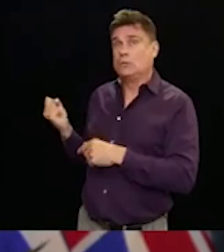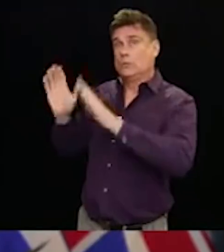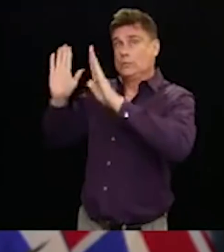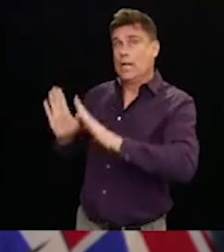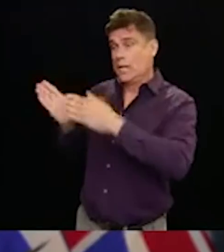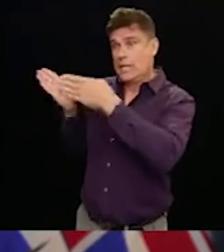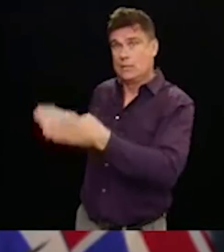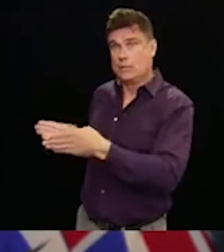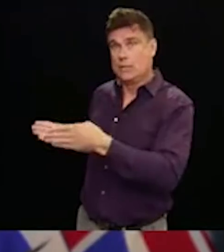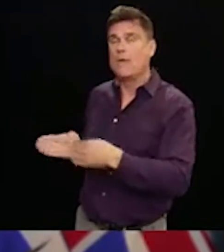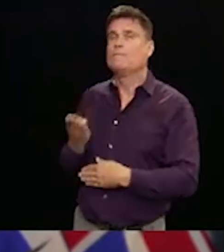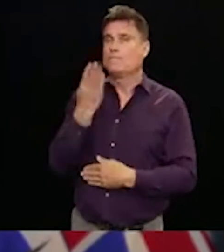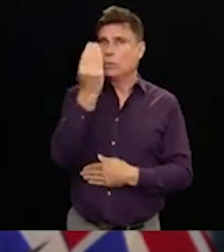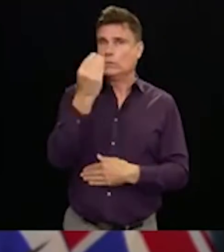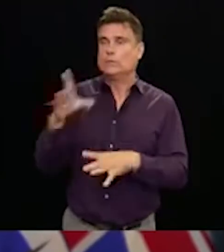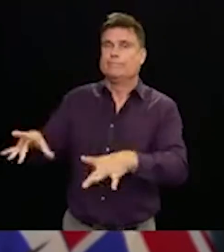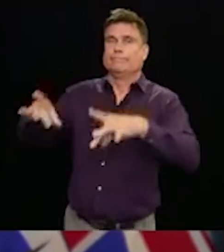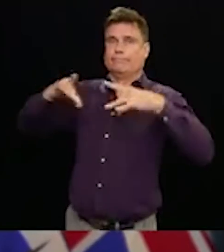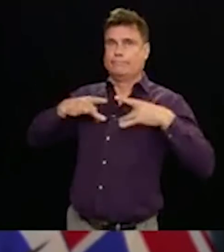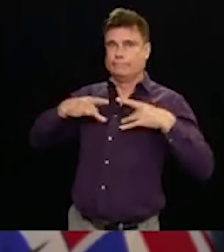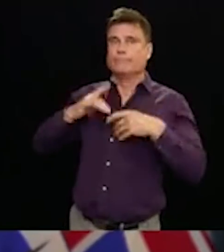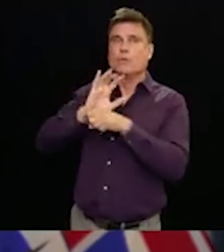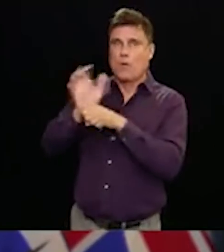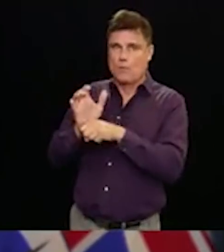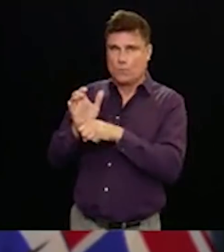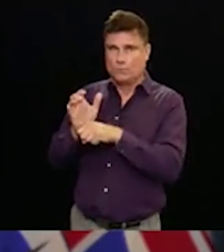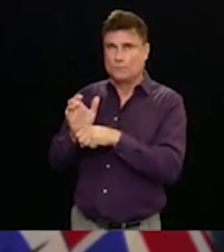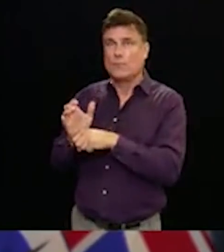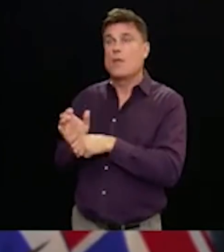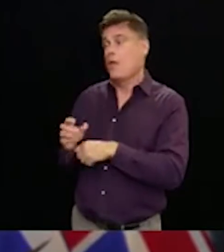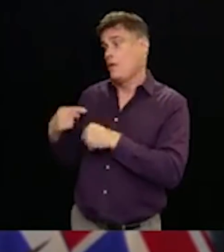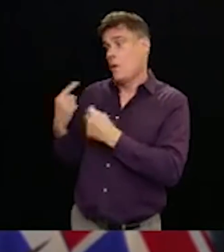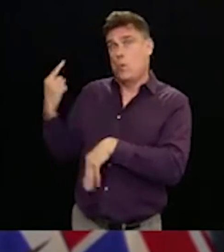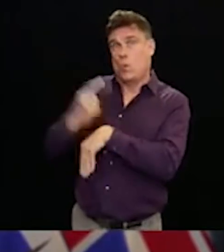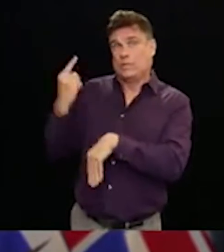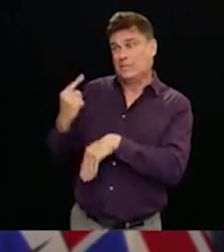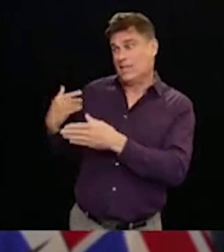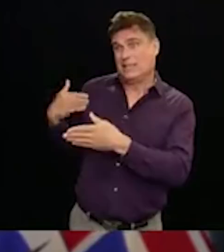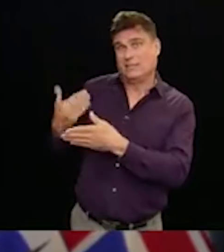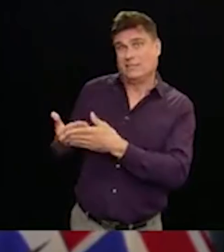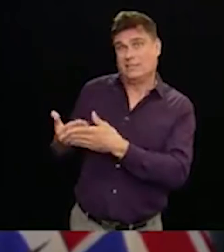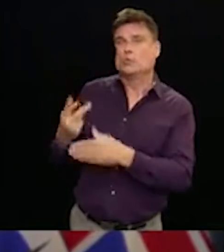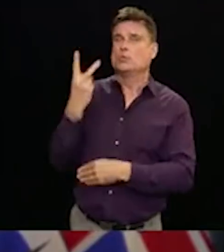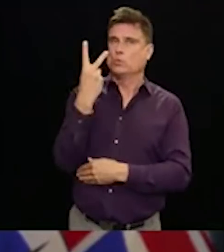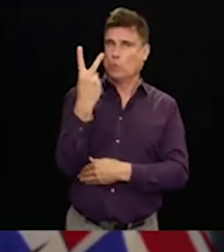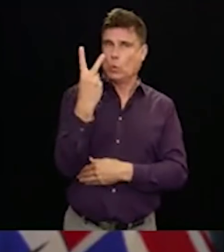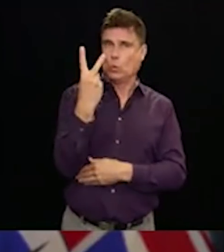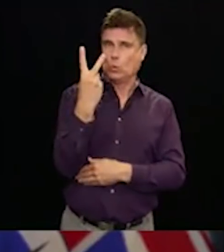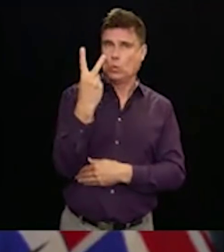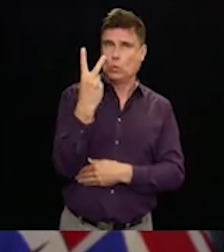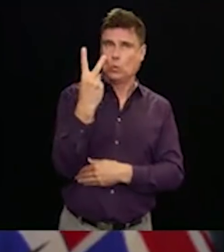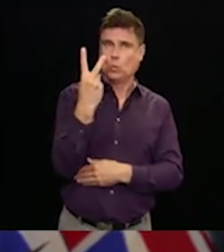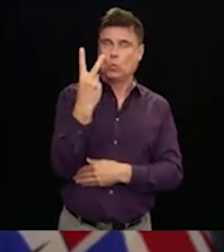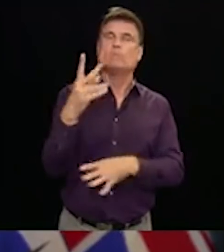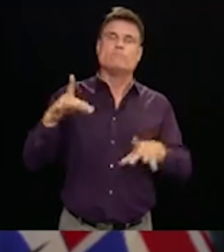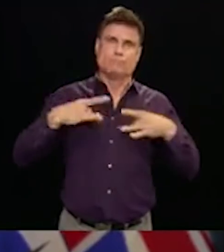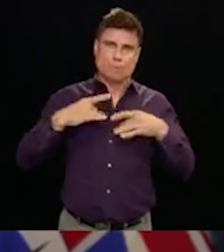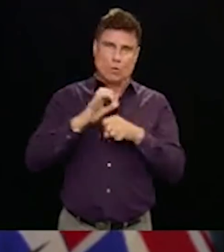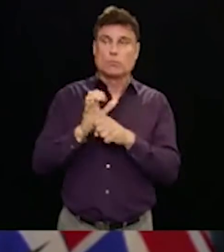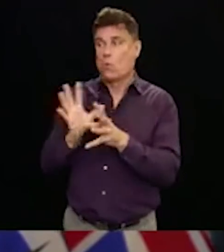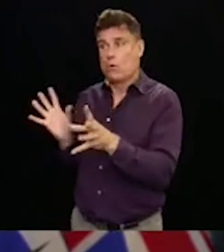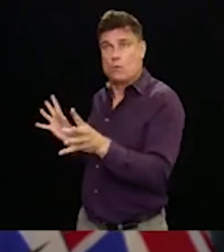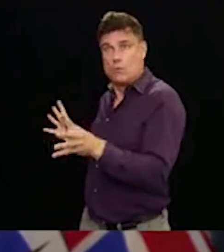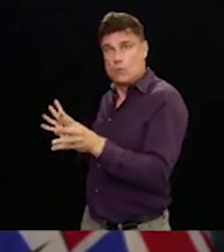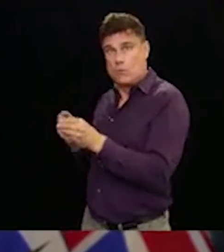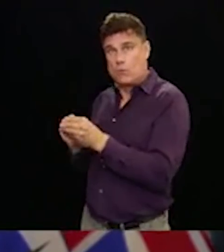an additional 14 people tested positive. And then over the past day, we had an additional 2 people test